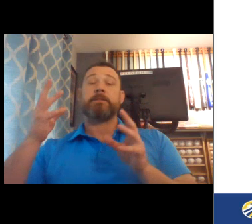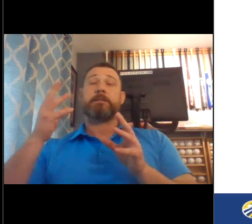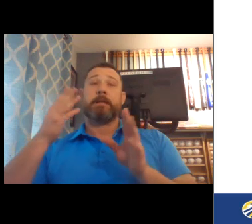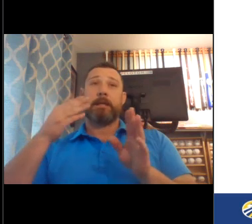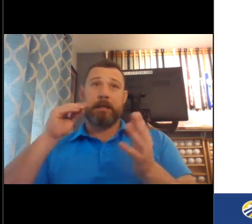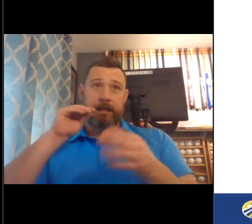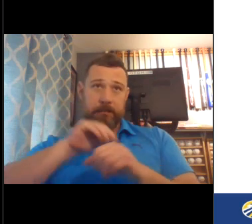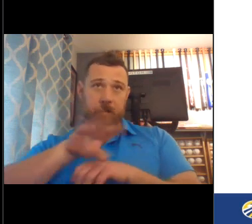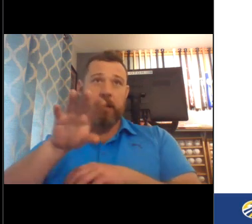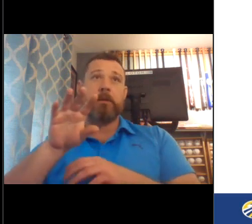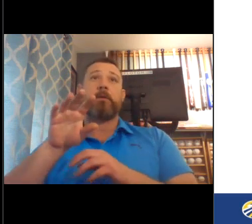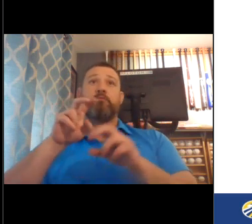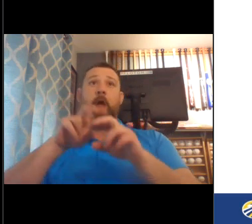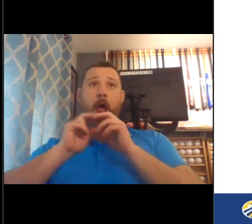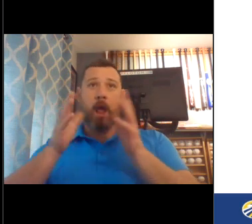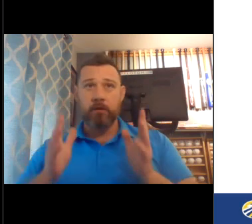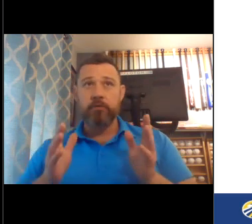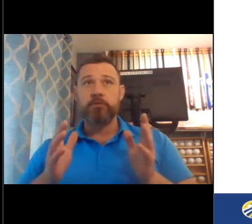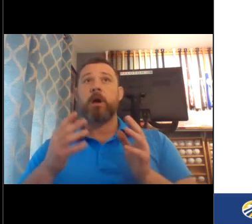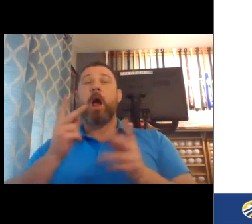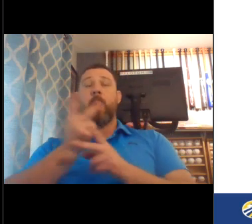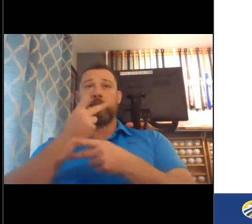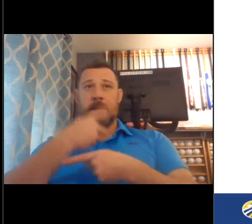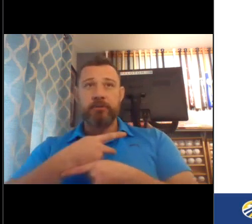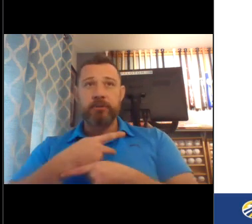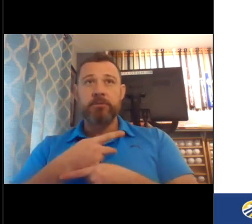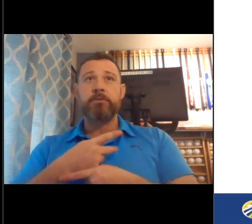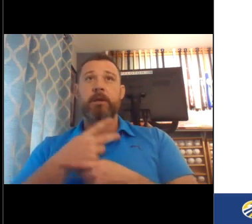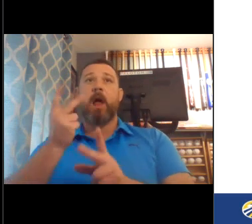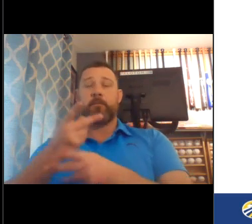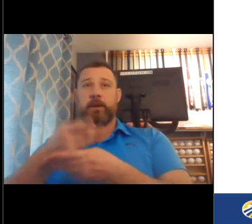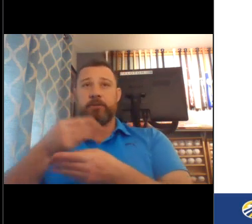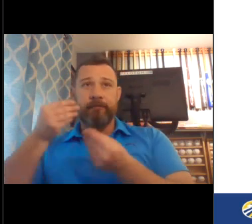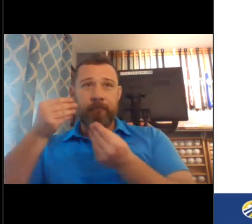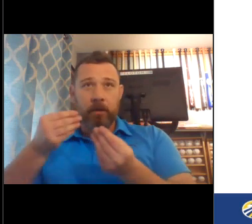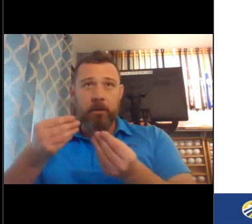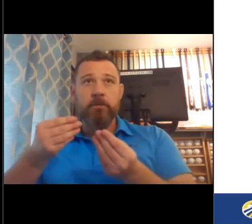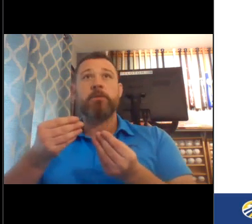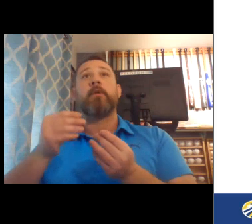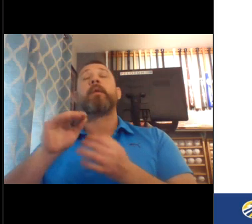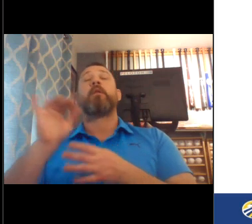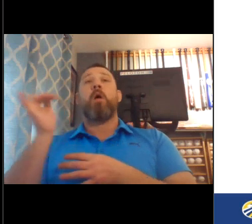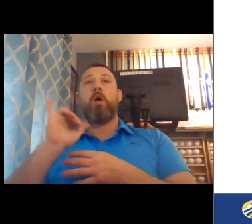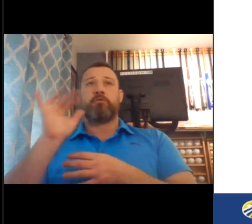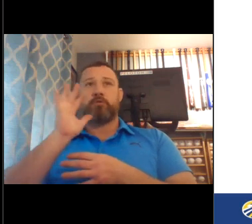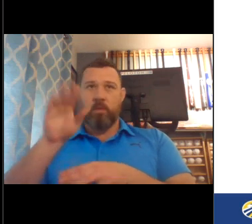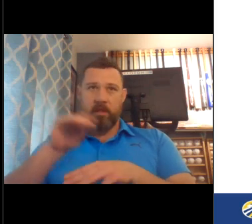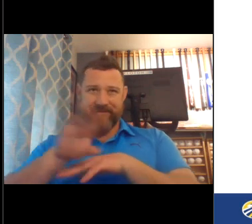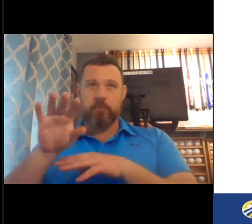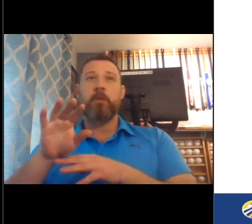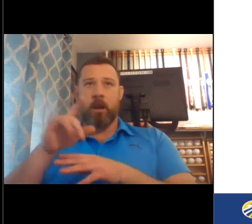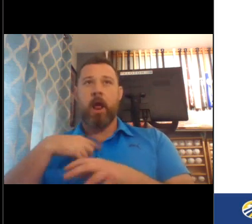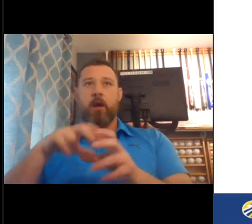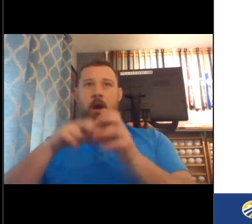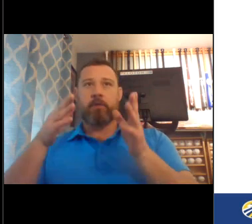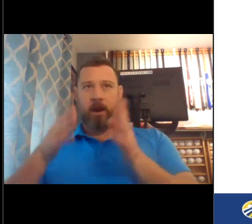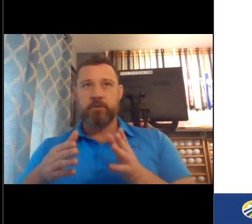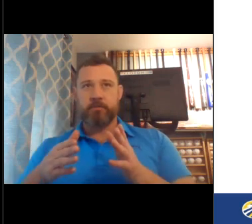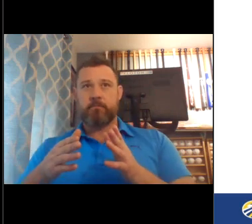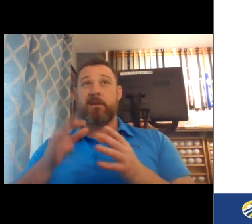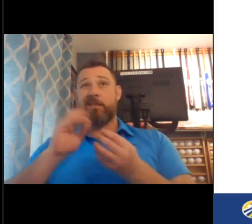heard the conversation earlier about operations and operation funding. And it's also going to affect what we see in our ridership. Now that number's